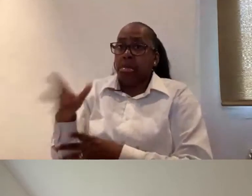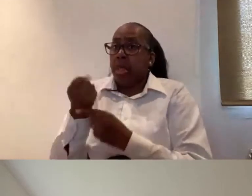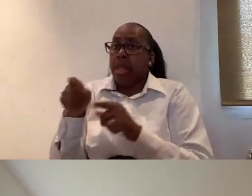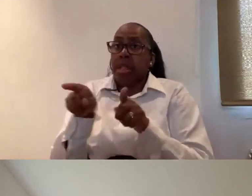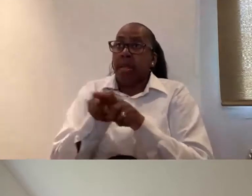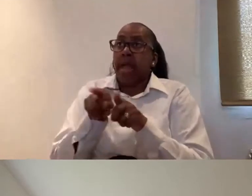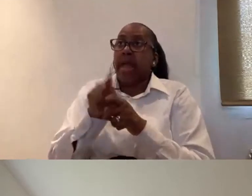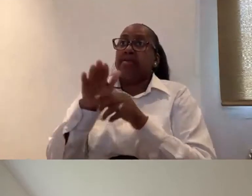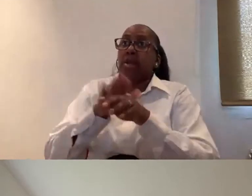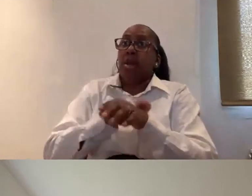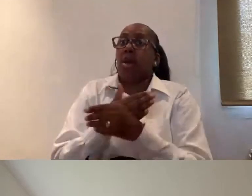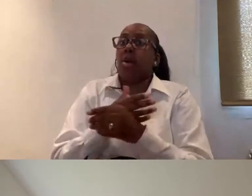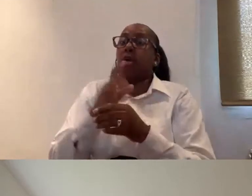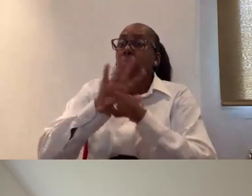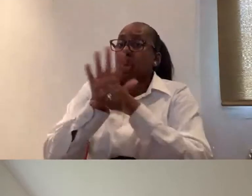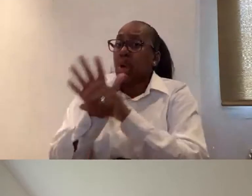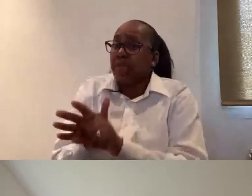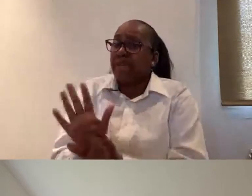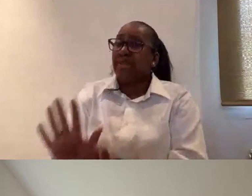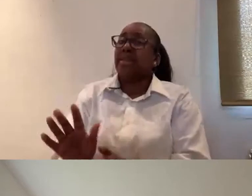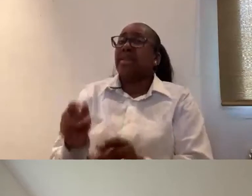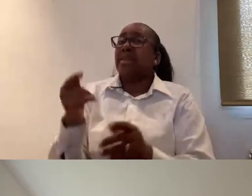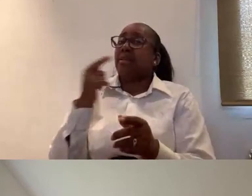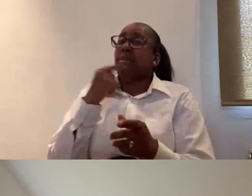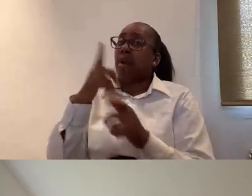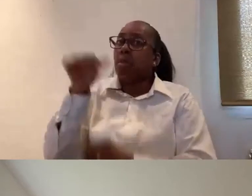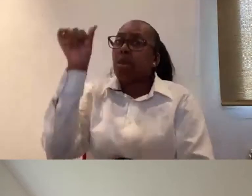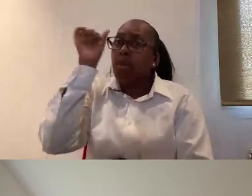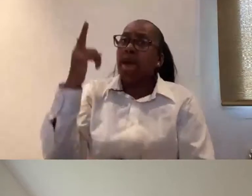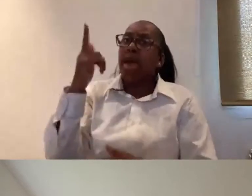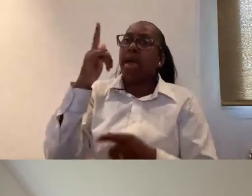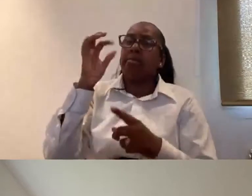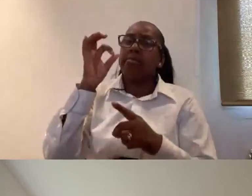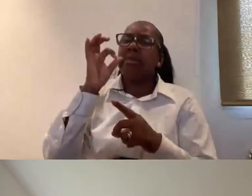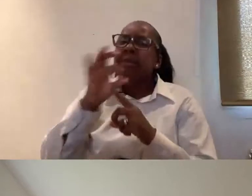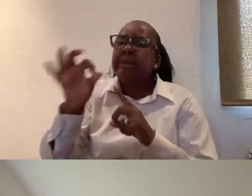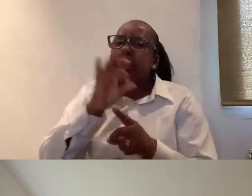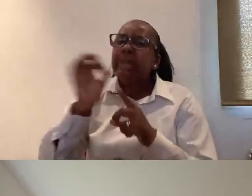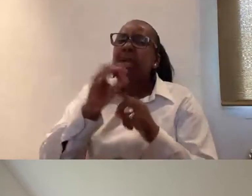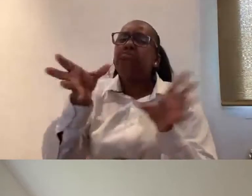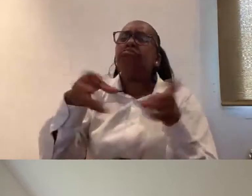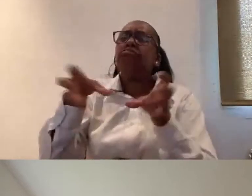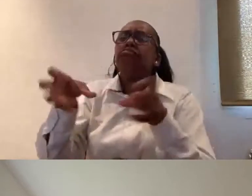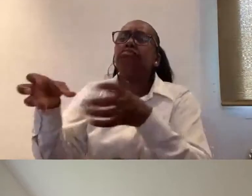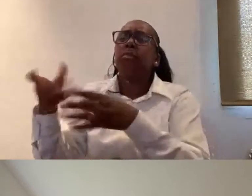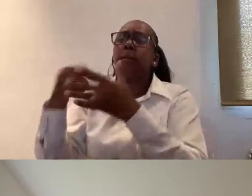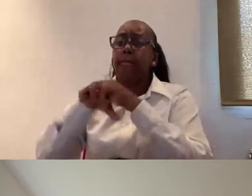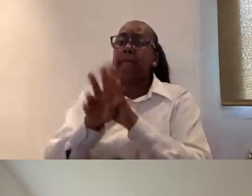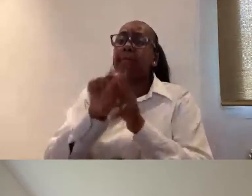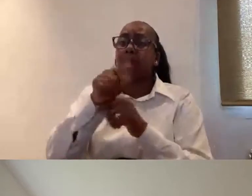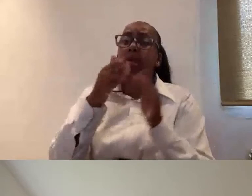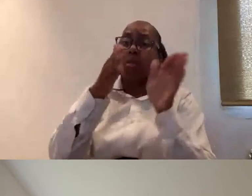so-called long COVID, to the extent that Lisa will be well aware, but special clinics are being set up in the hospital, and we're